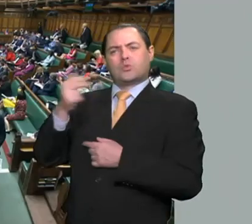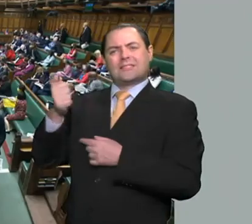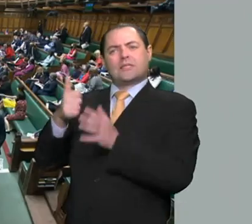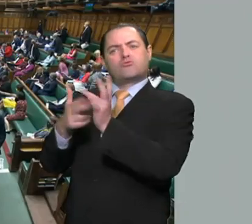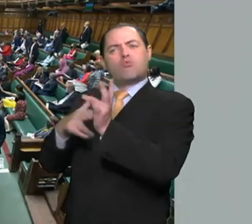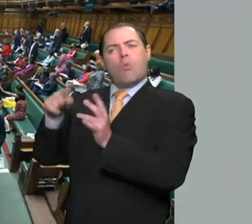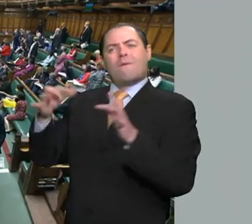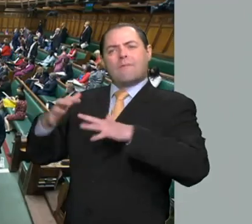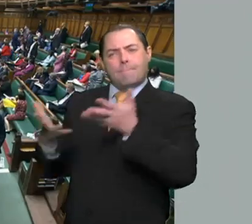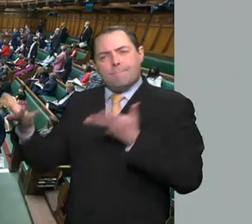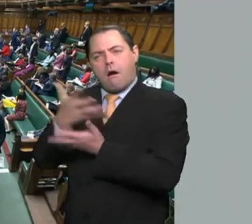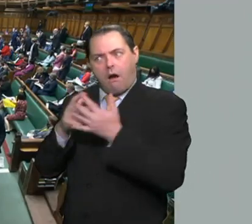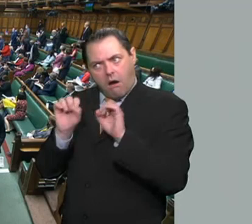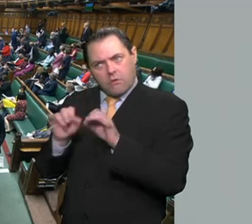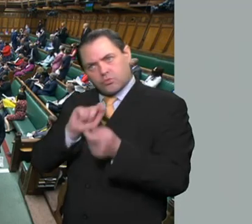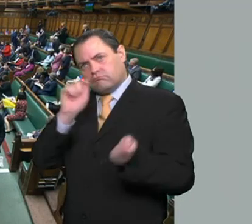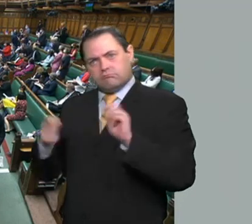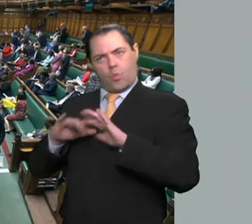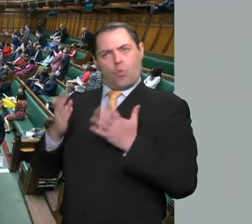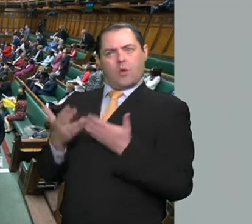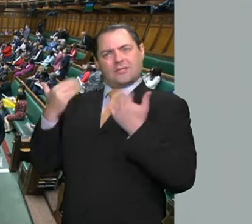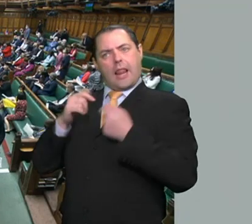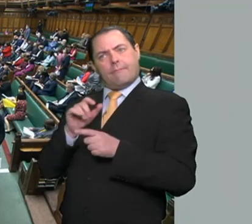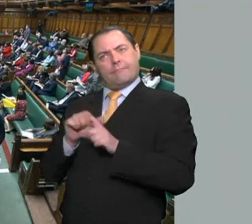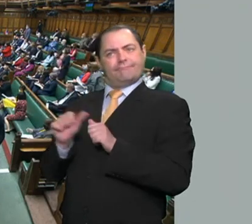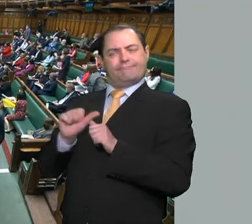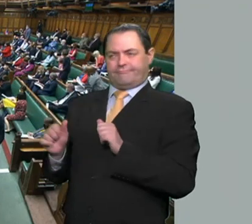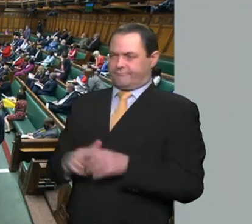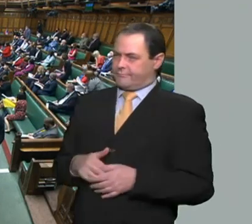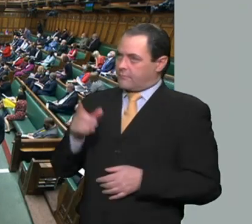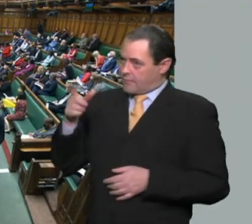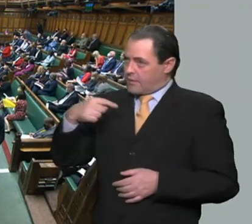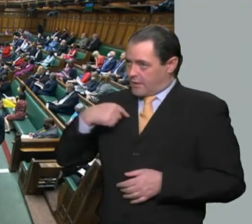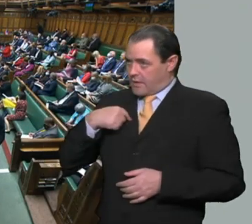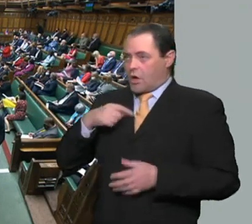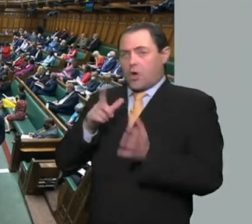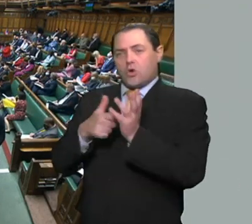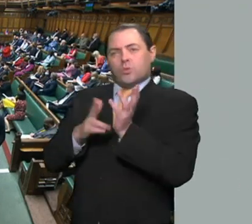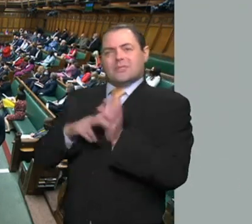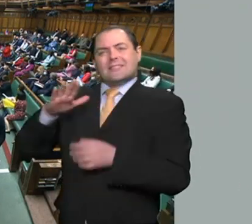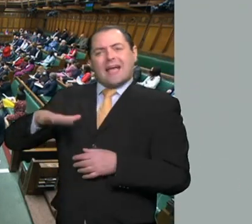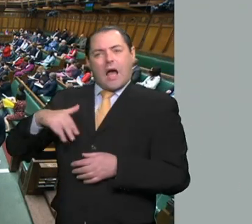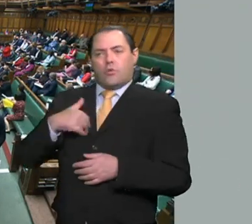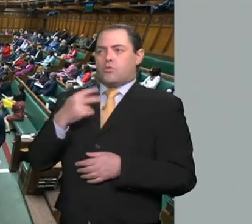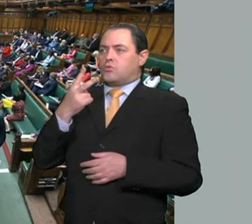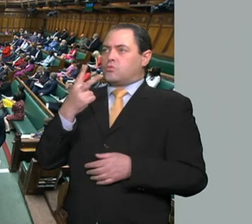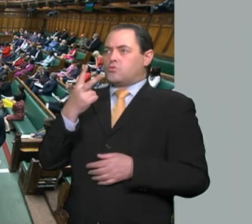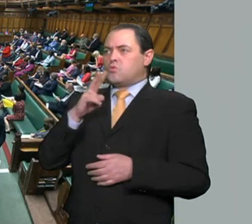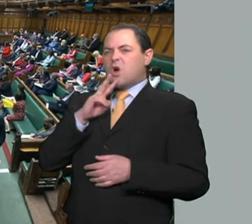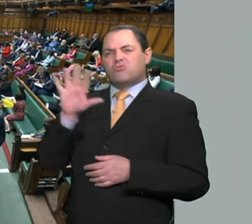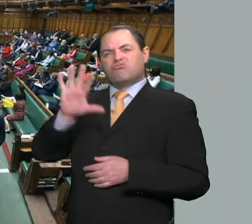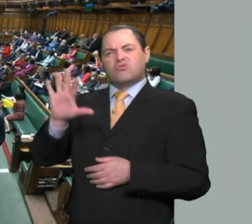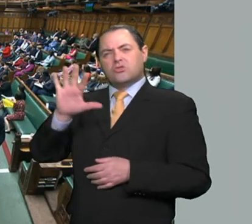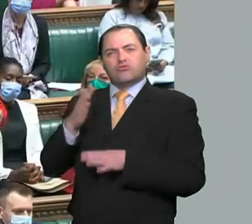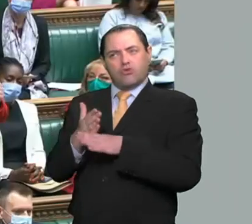November. Rachel Hopkins. Speaker, 239 jobs at the Vauxhall plant in Luton South are at risk this week due to the semiconductor